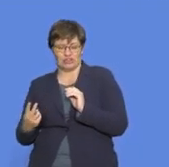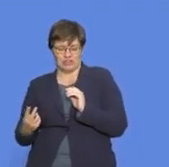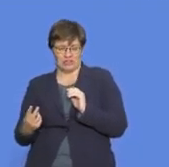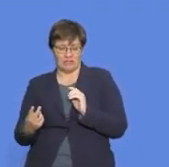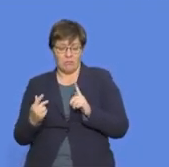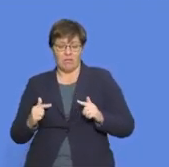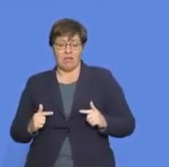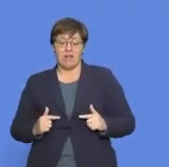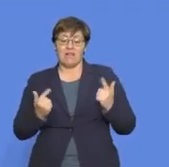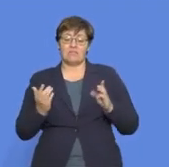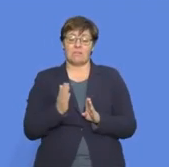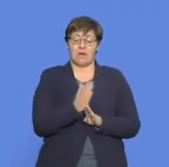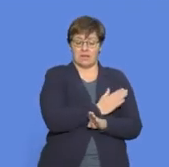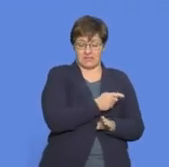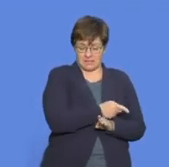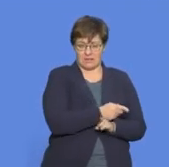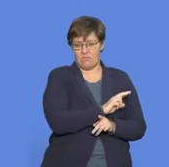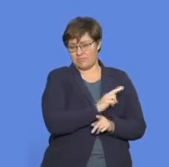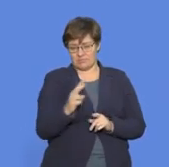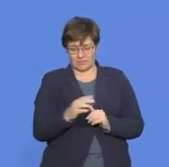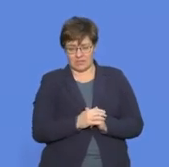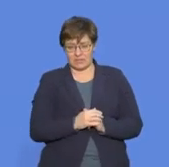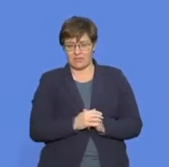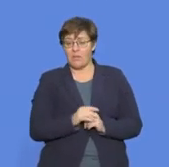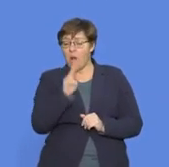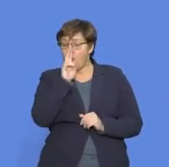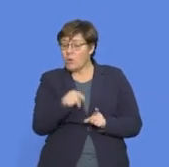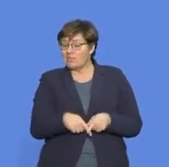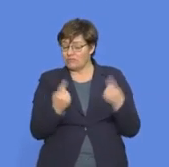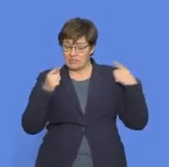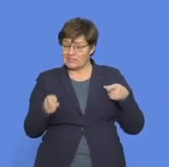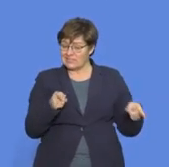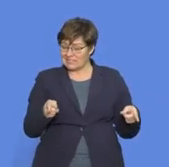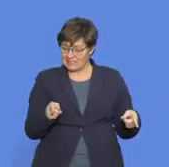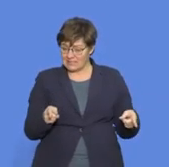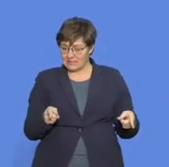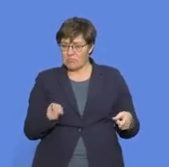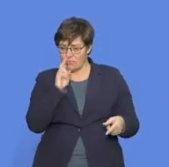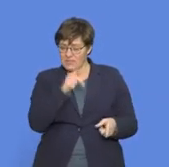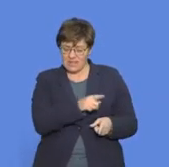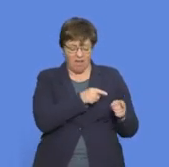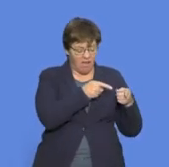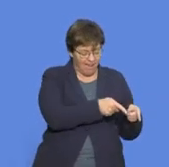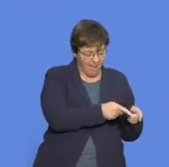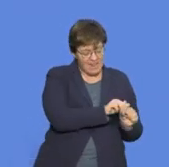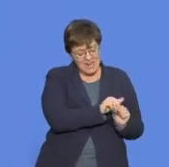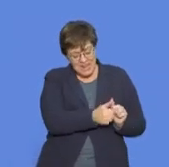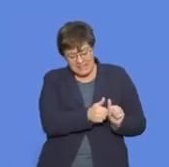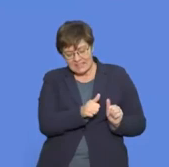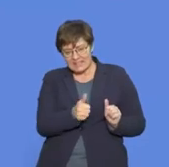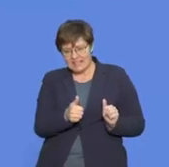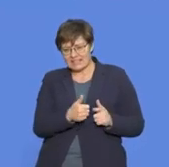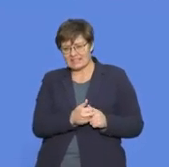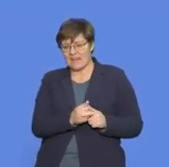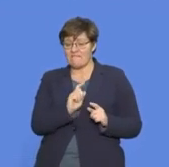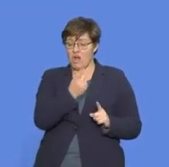that lived in the past. They may look different, and we can see that here. So if we have a look at the first horse,